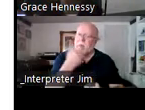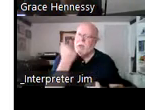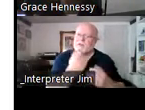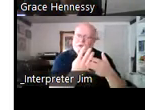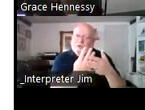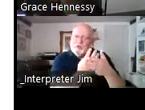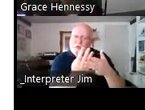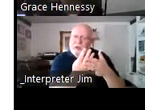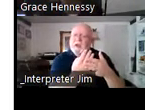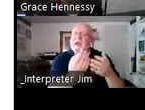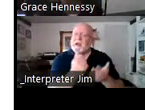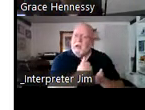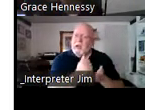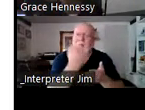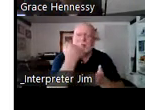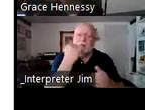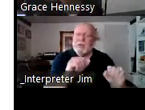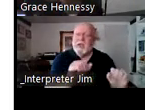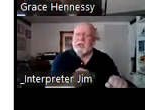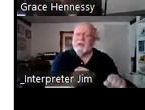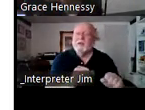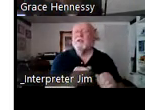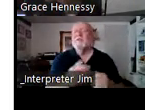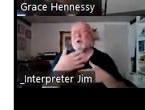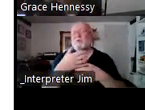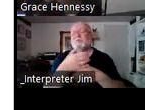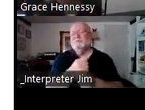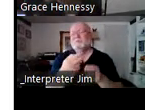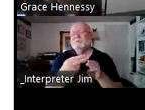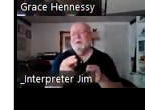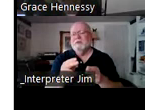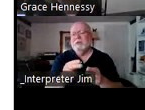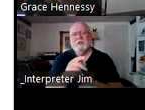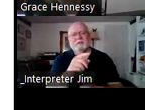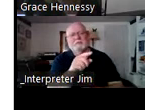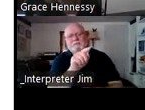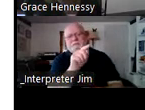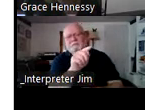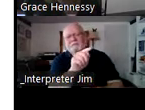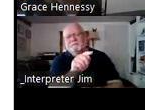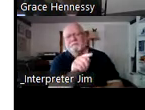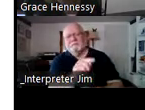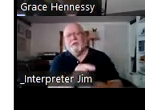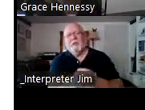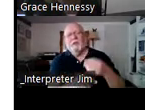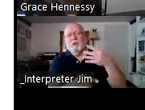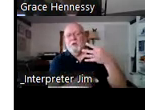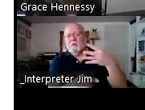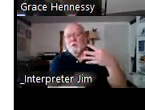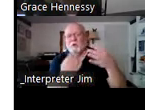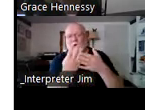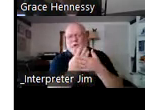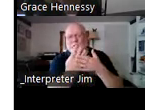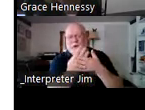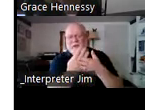we can. So just briefly, there are 4 problem gambling screens recommended by the Division of